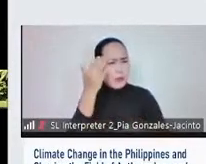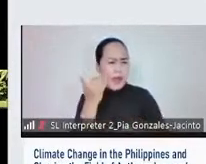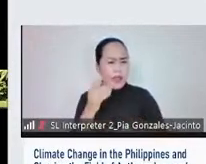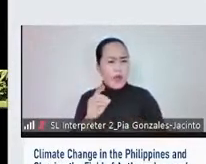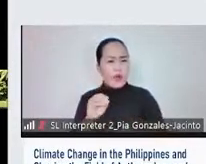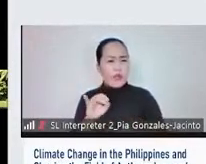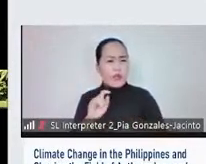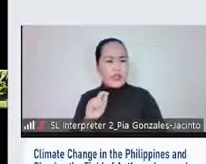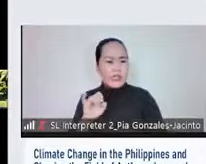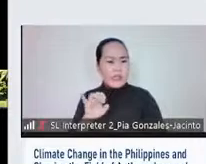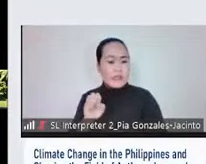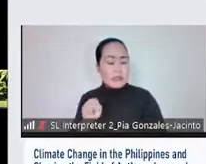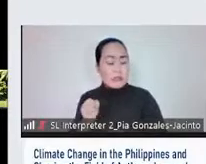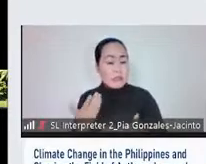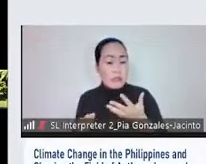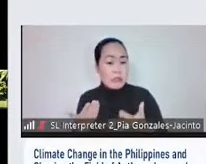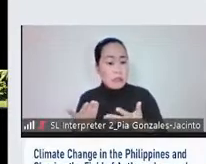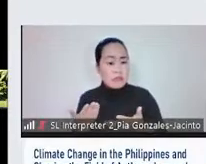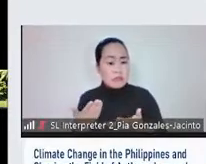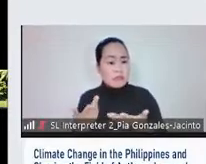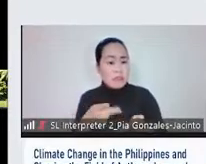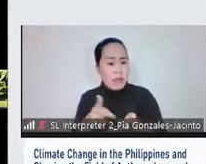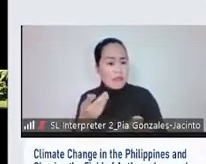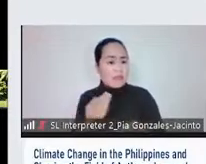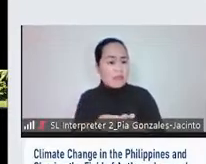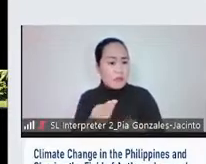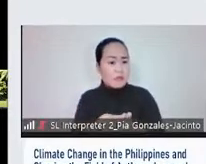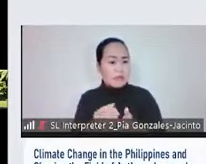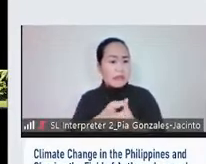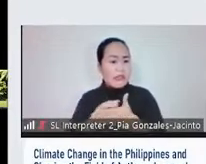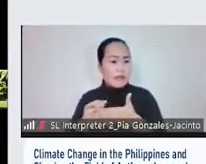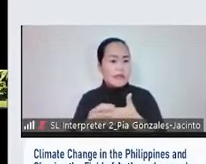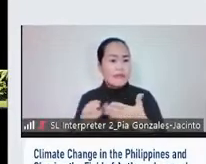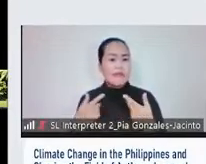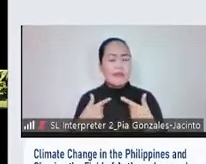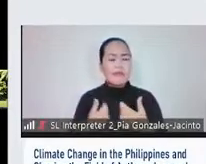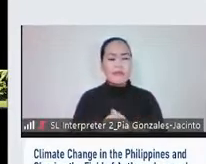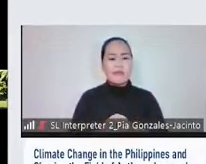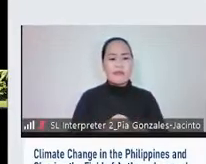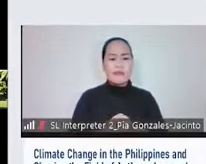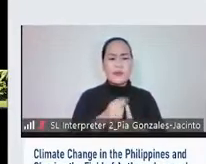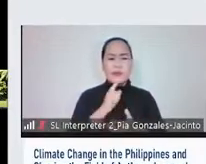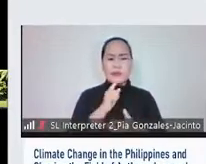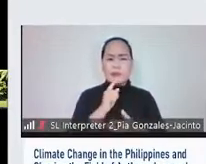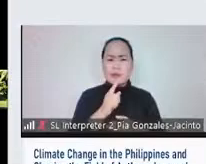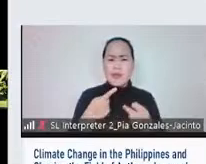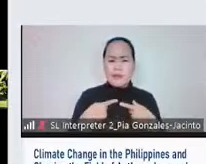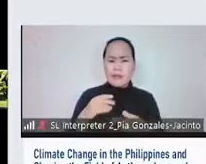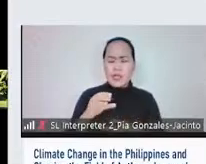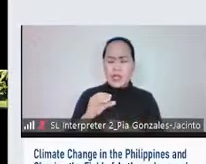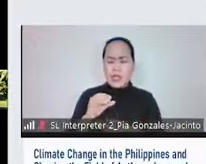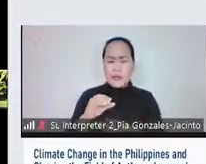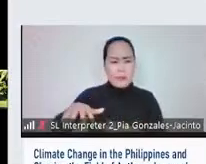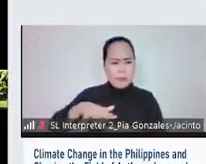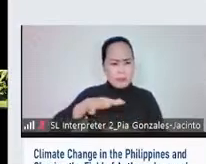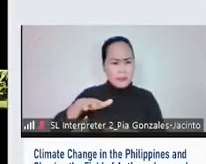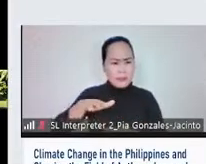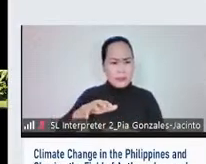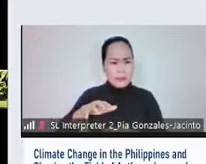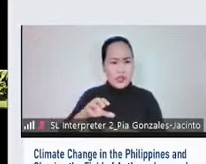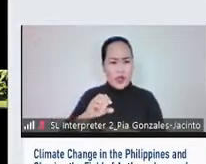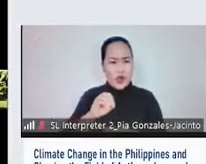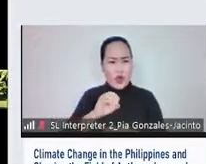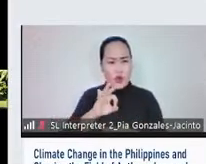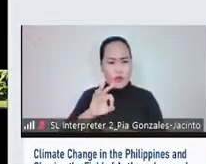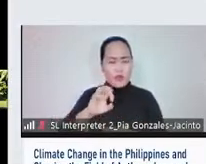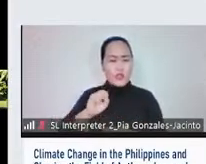worth a few dollars. Of course, most of these sites would be in the continental shelf or offshore in what was once the Sunda land bridge, and